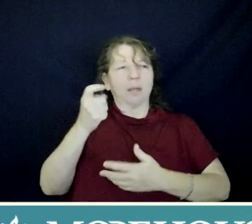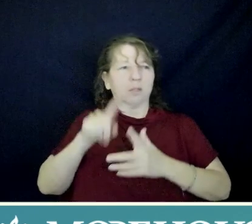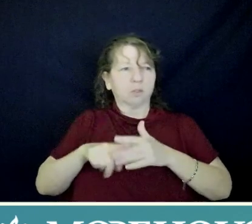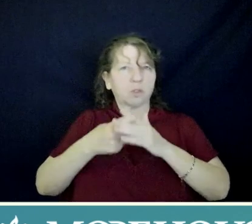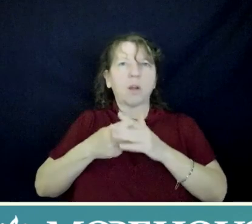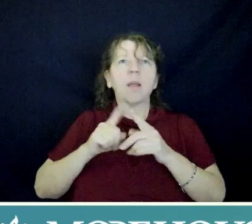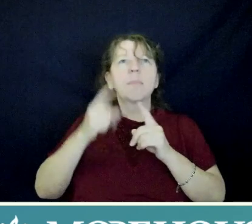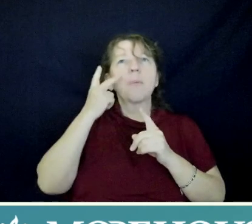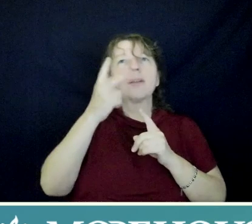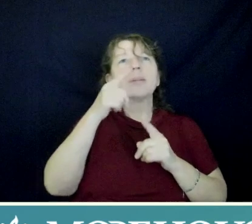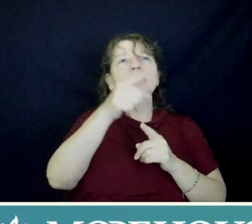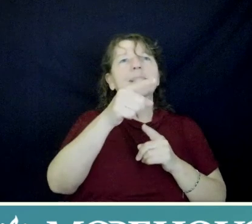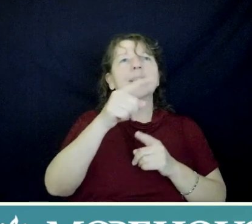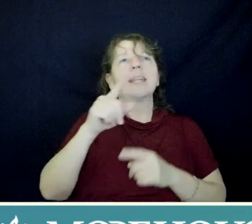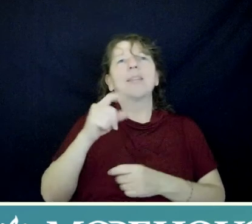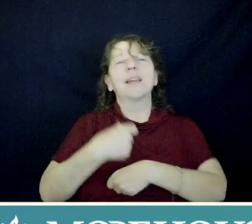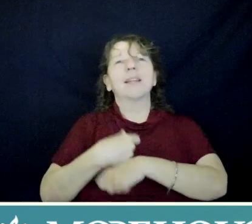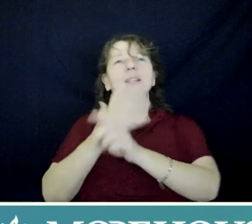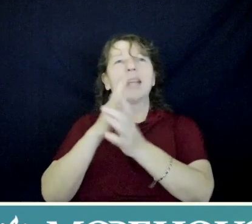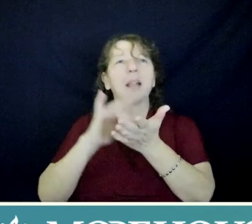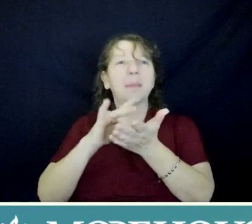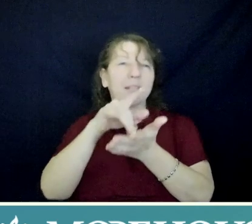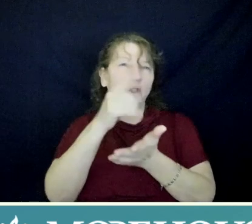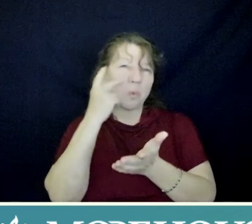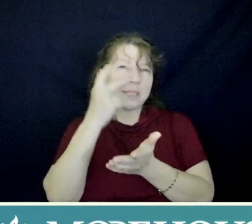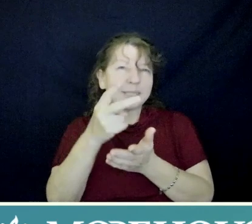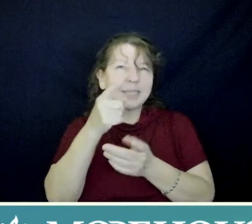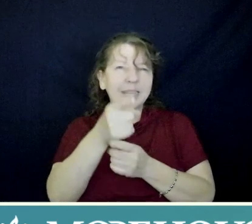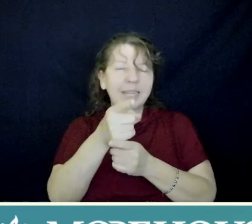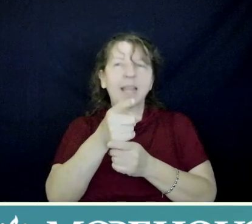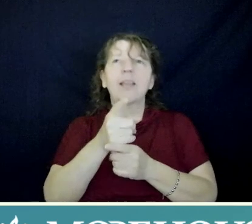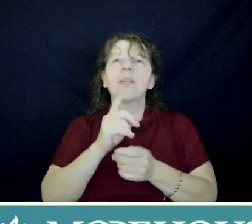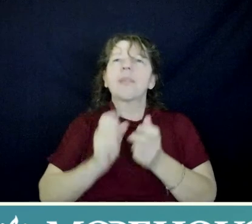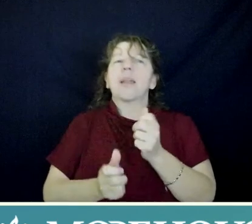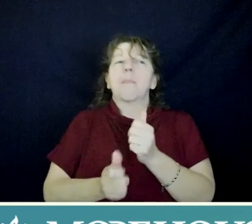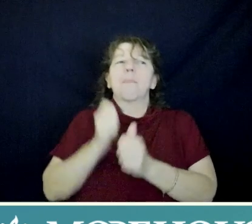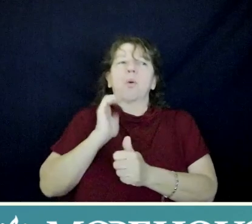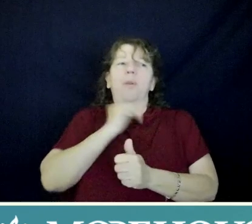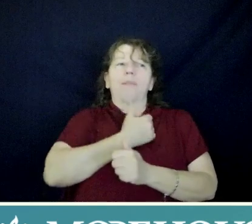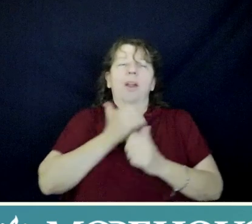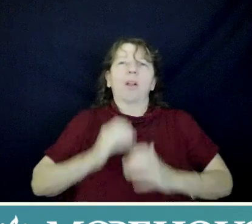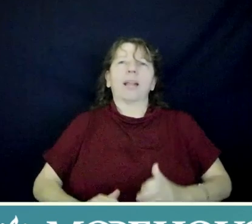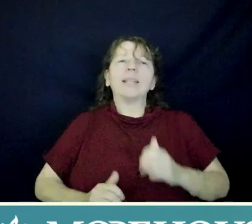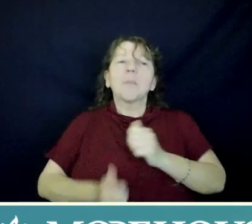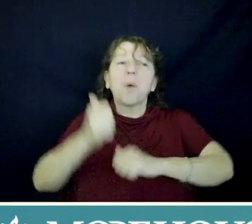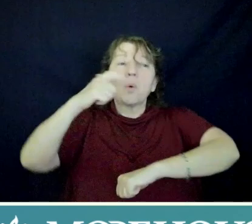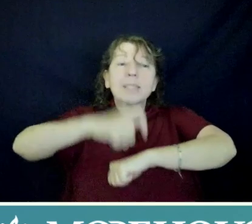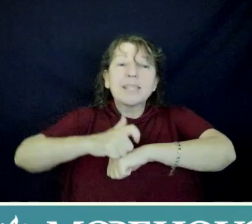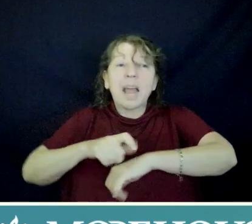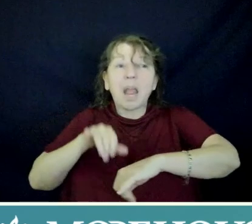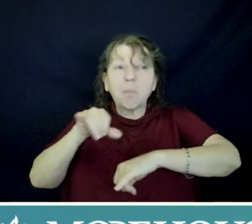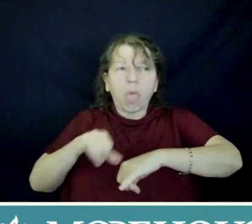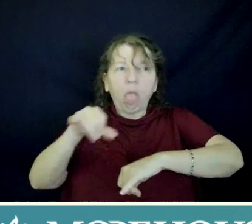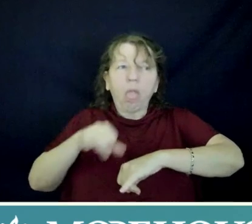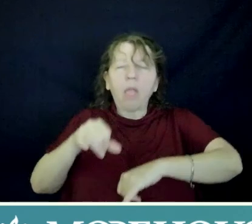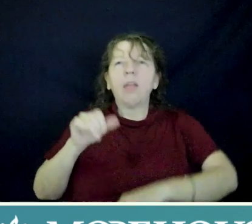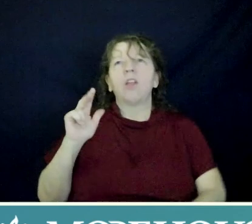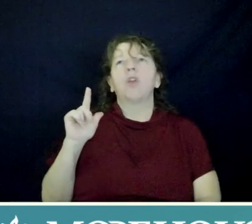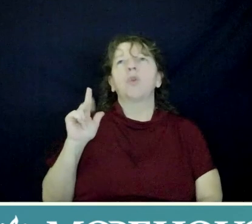the telemedicine program, you'll see that the most that a client spends on average is 23 minutes at the